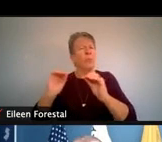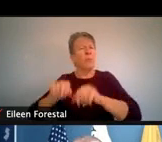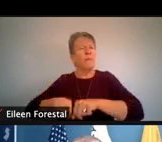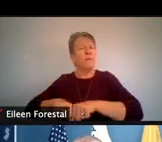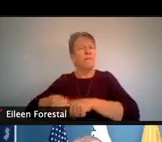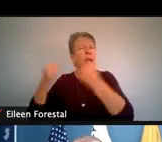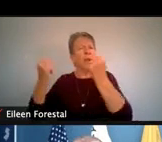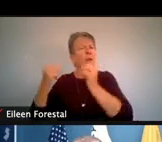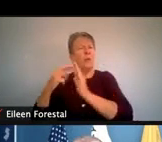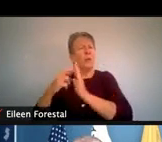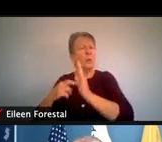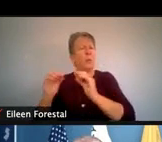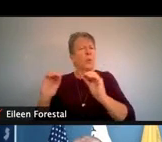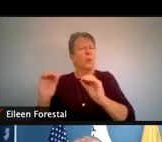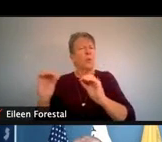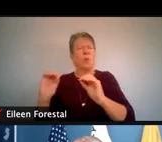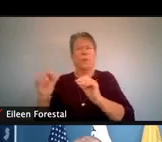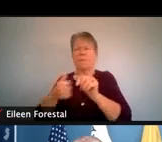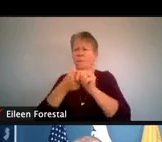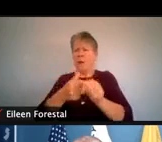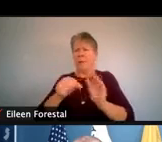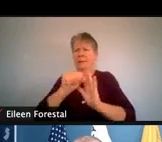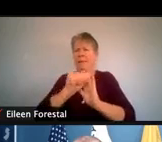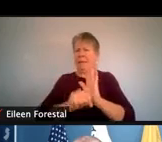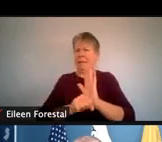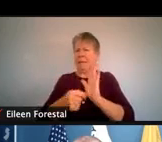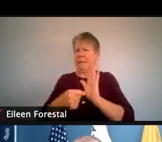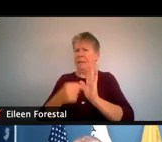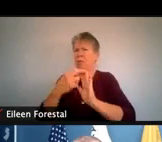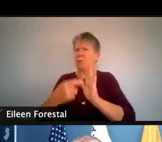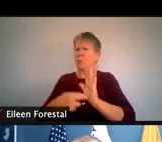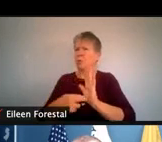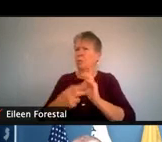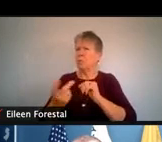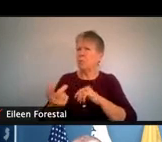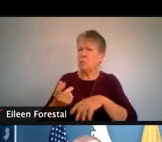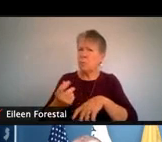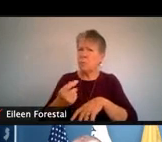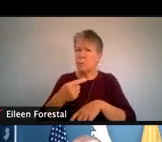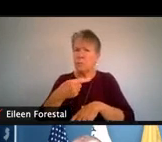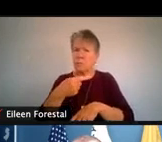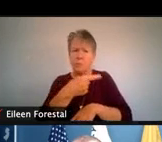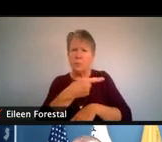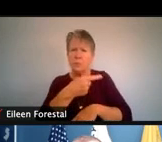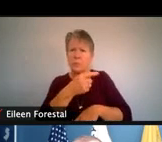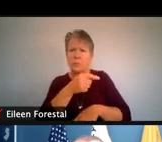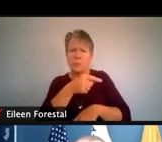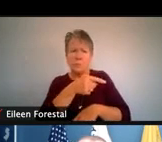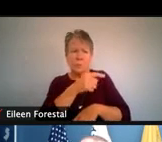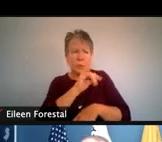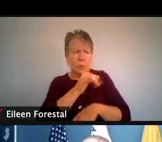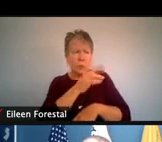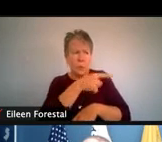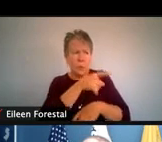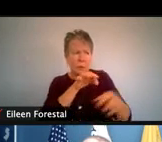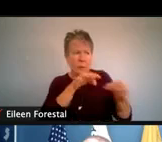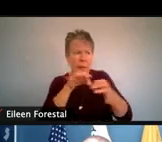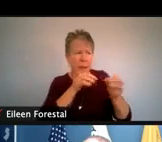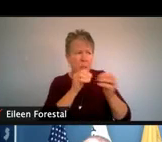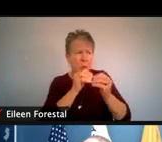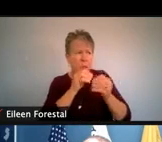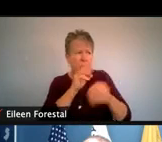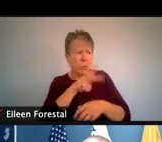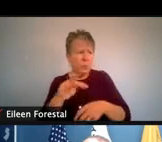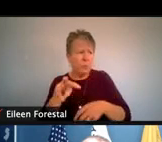come in and correct the record. Judy, on the dashboard, anything you want to? As you state, there is no